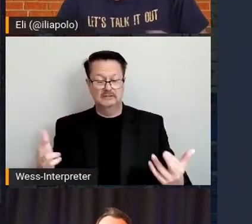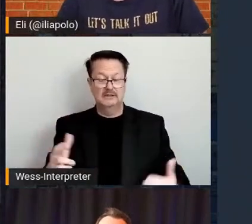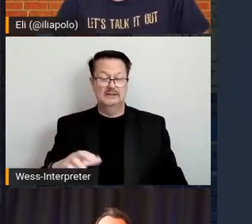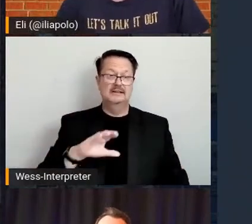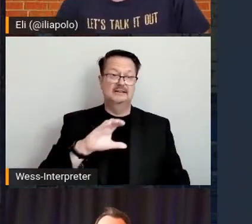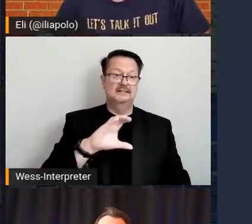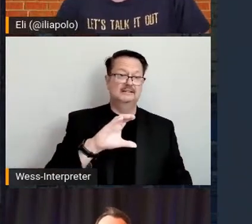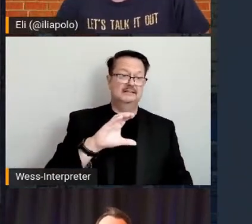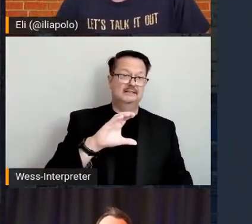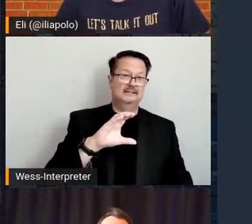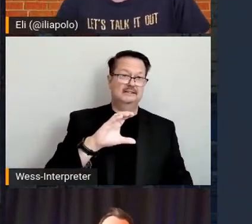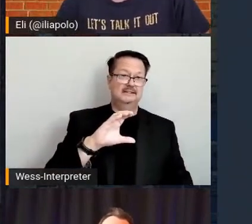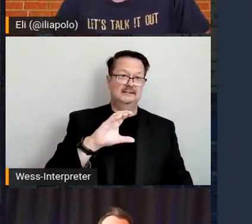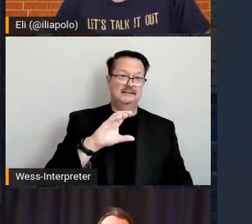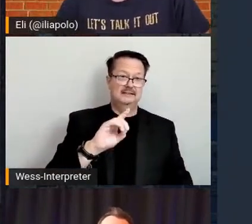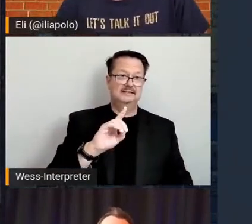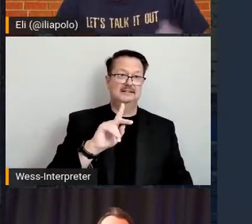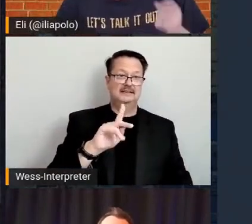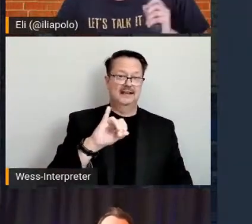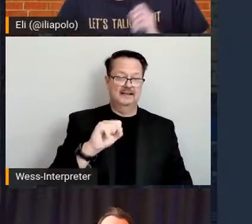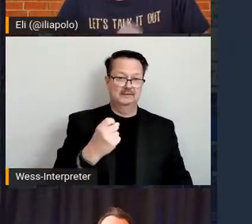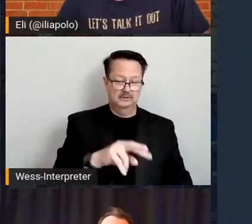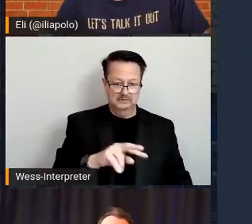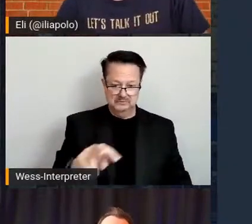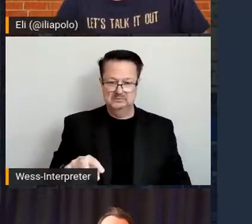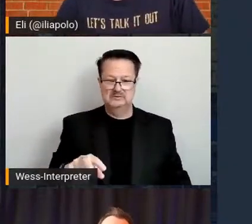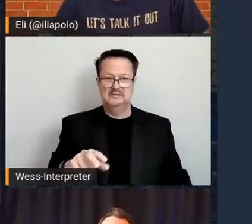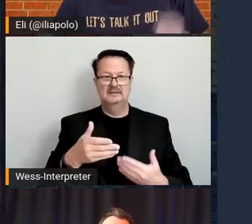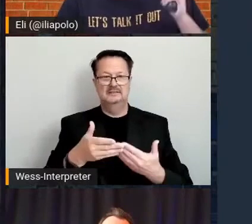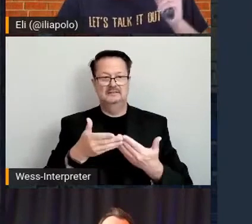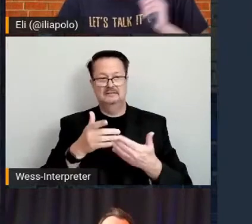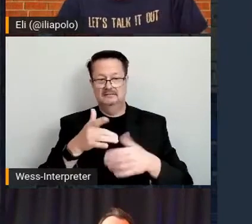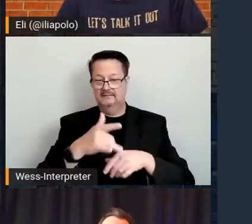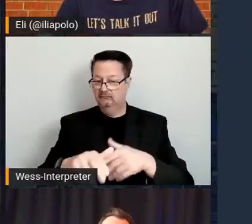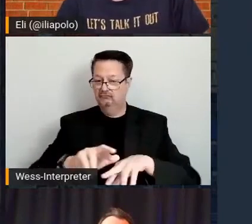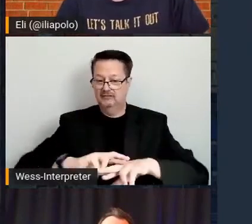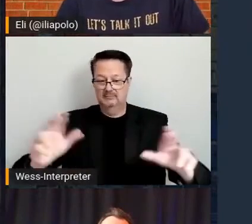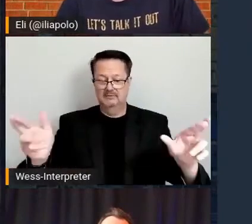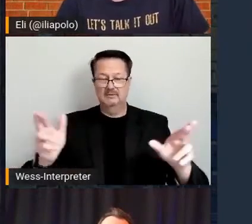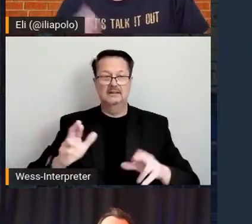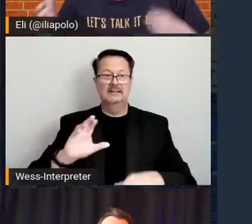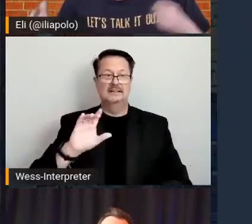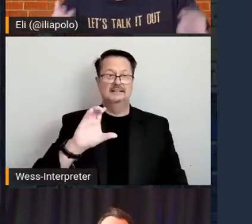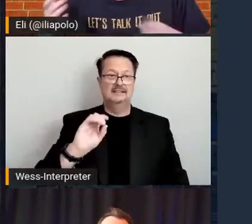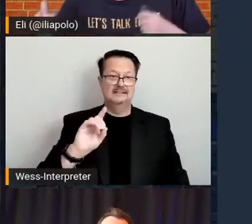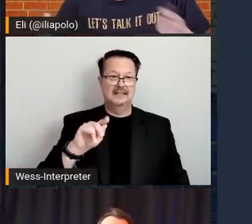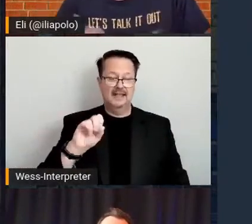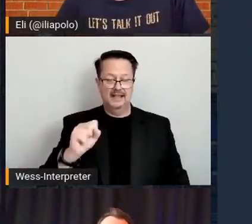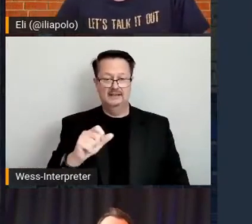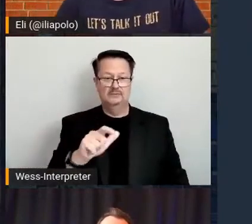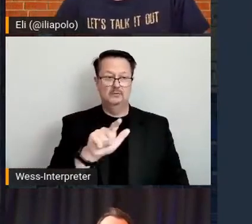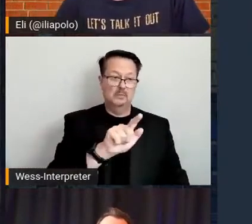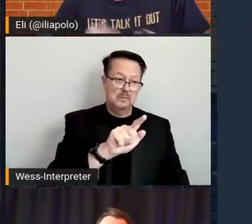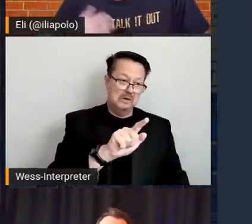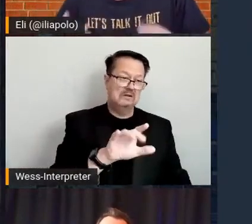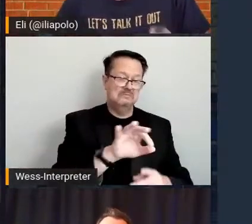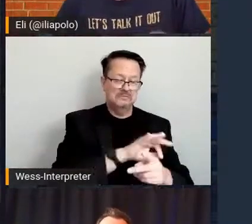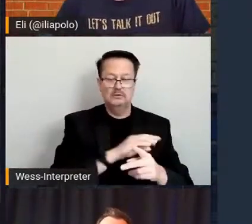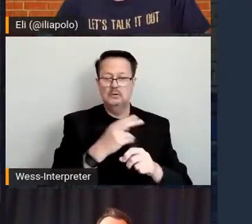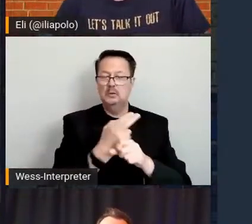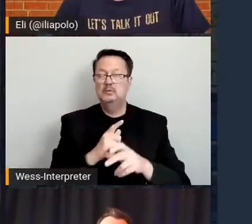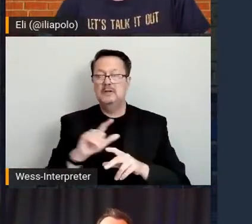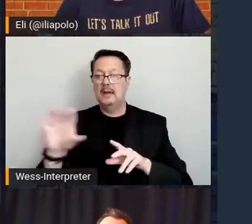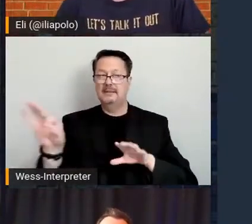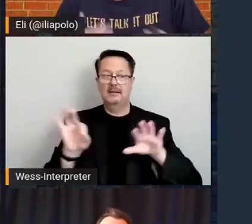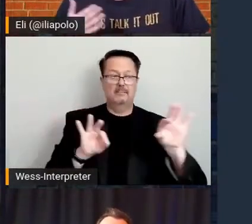that Ingress resource is available. And in CDK8s 21, the earlier version is available. So users can choose which CDK8s